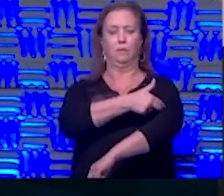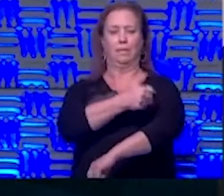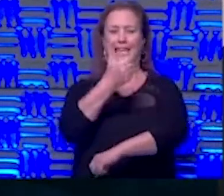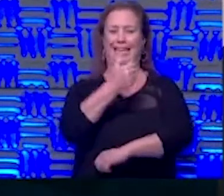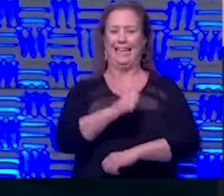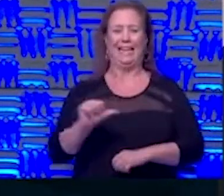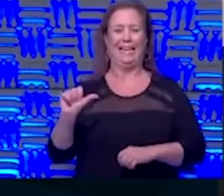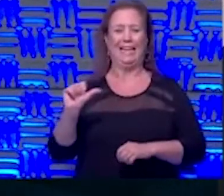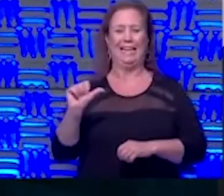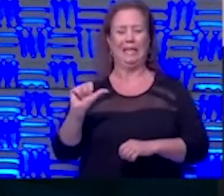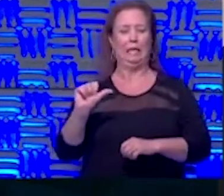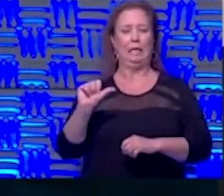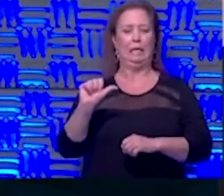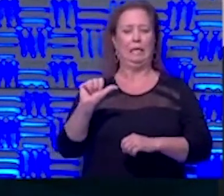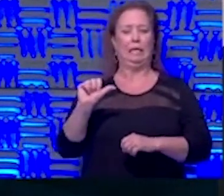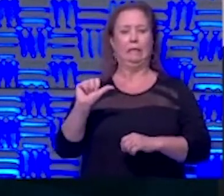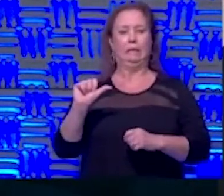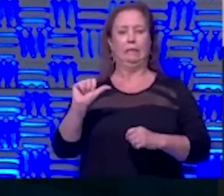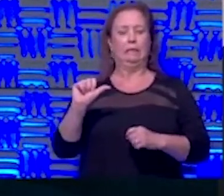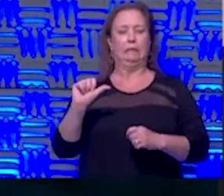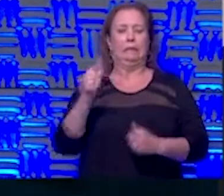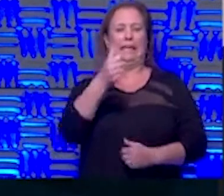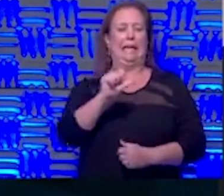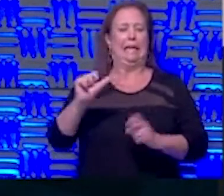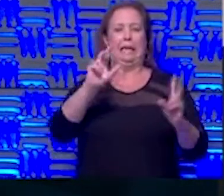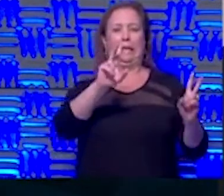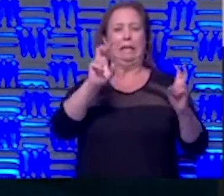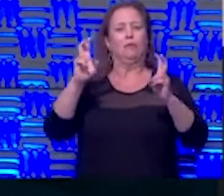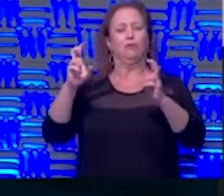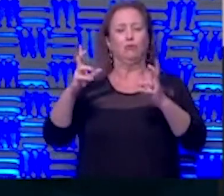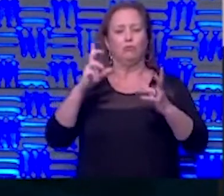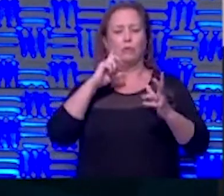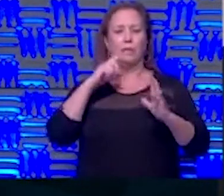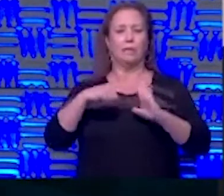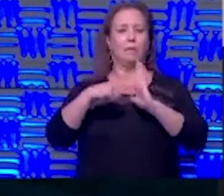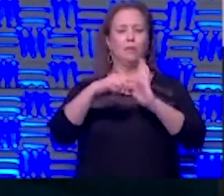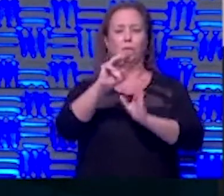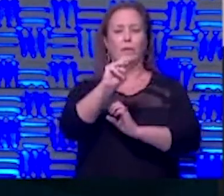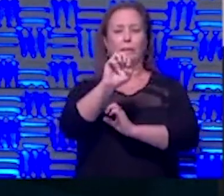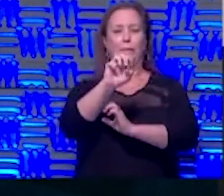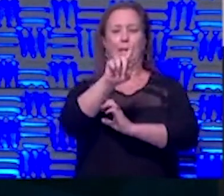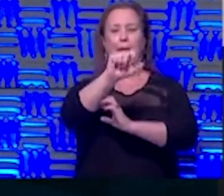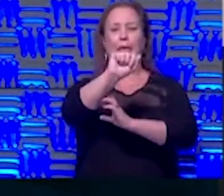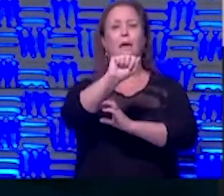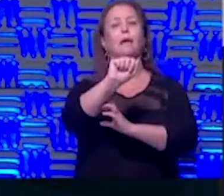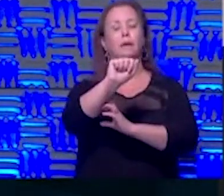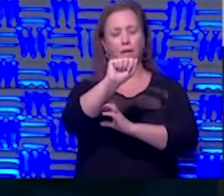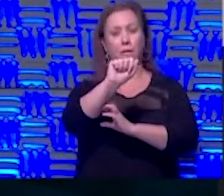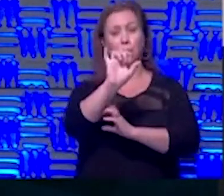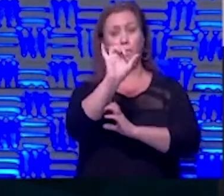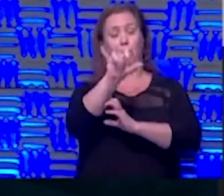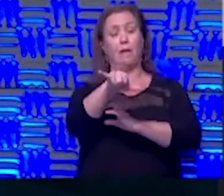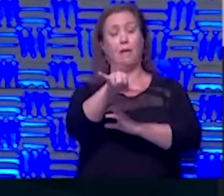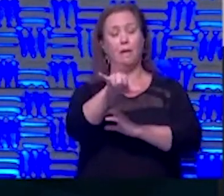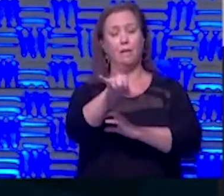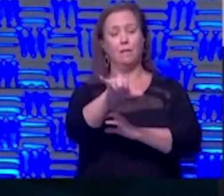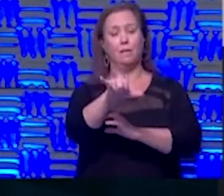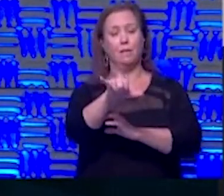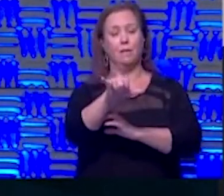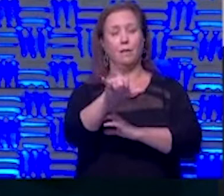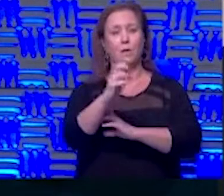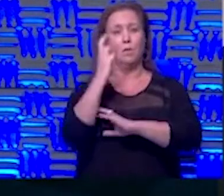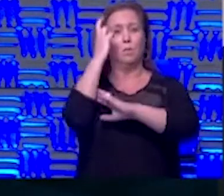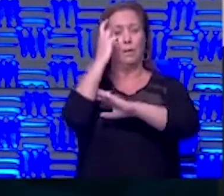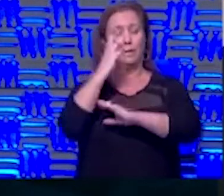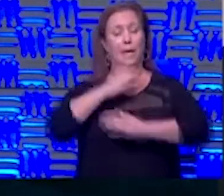any sort of issues like have been portrayed in the media. So with that said, I'm pleased